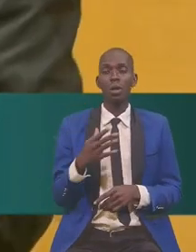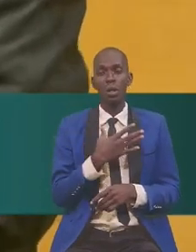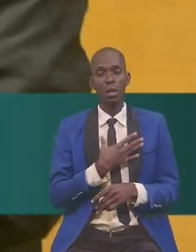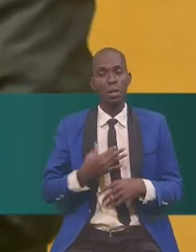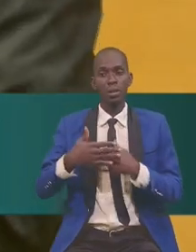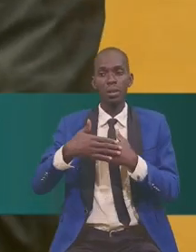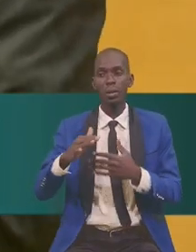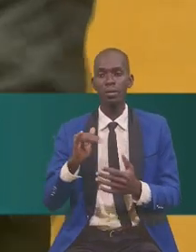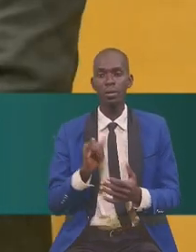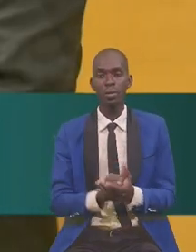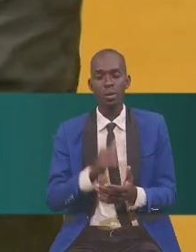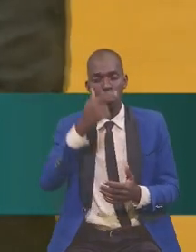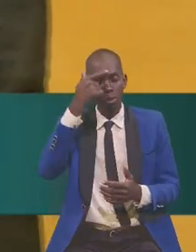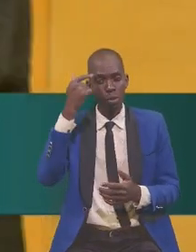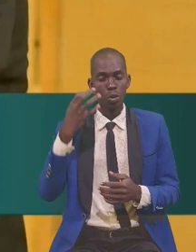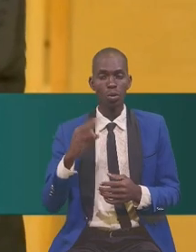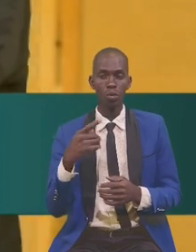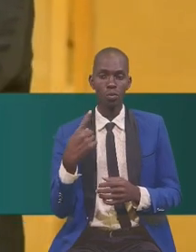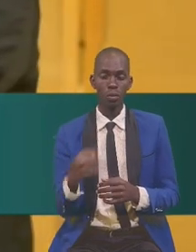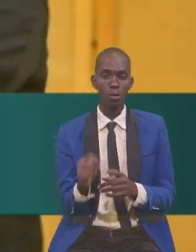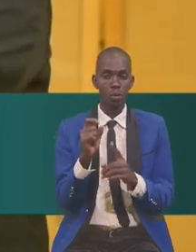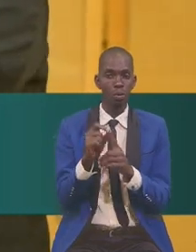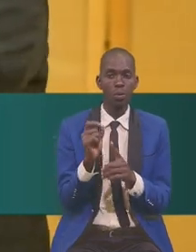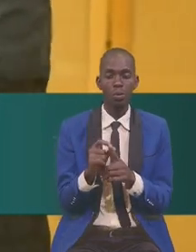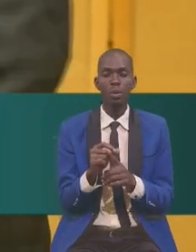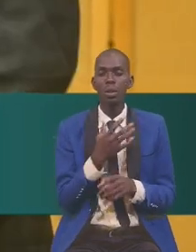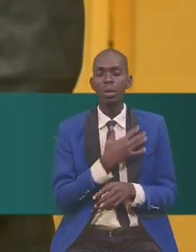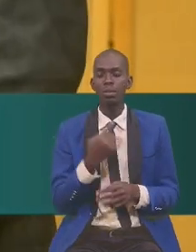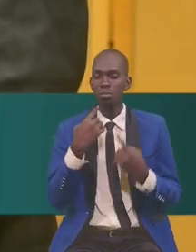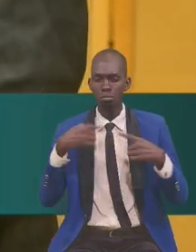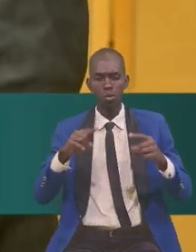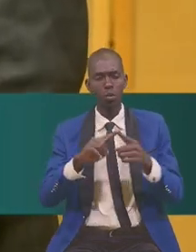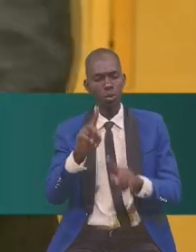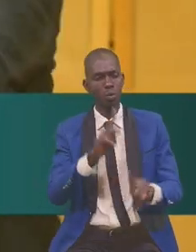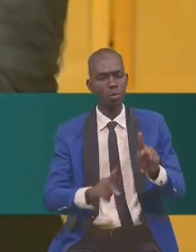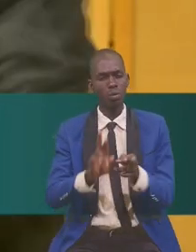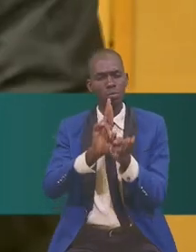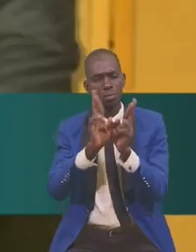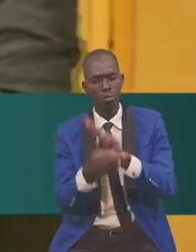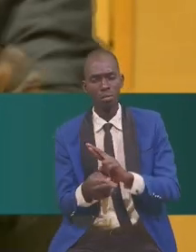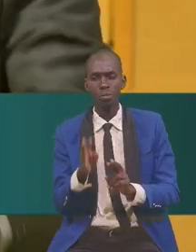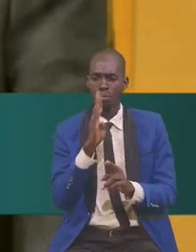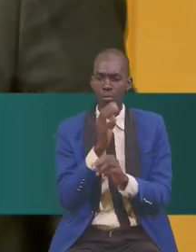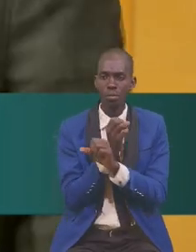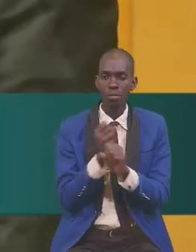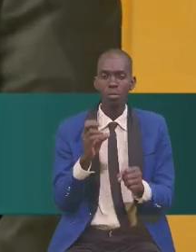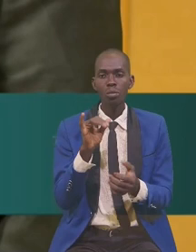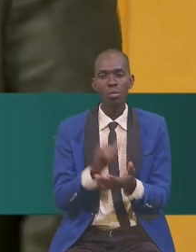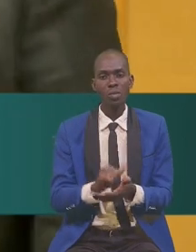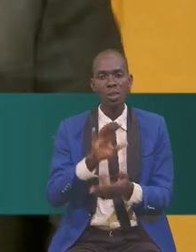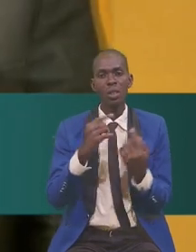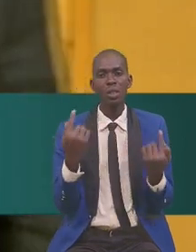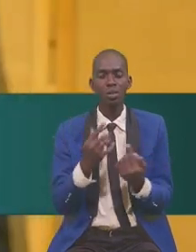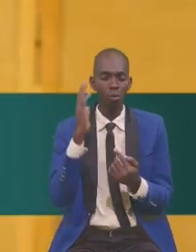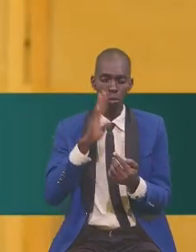that, because of the message, and he told them, repent and be converted, so that your sins will be